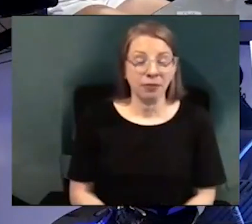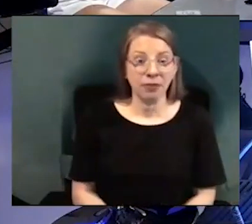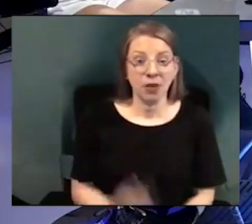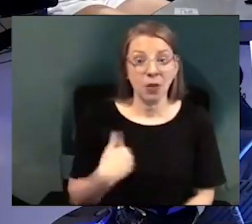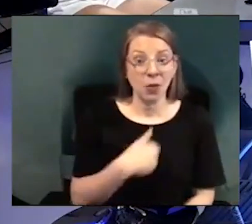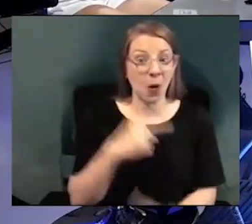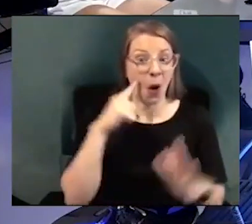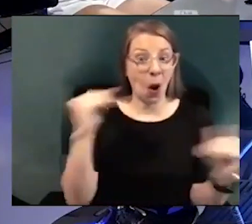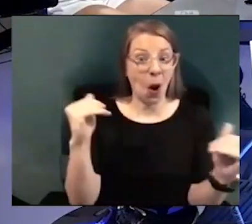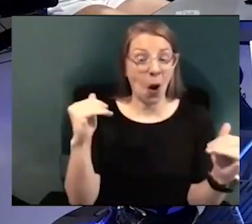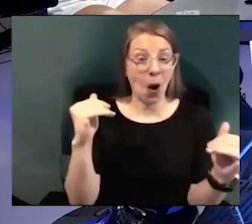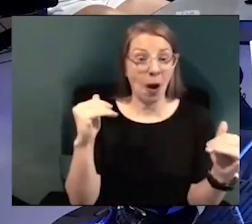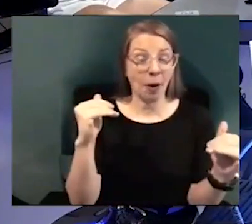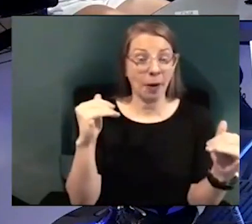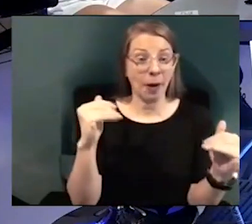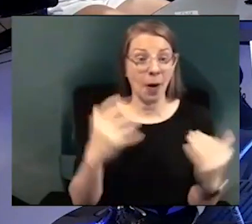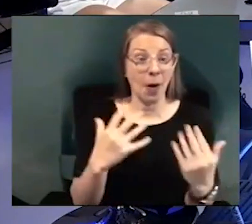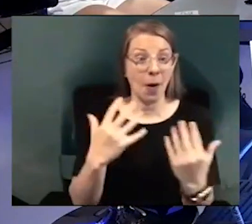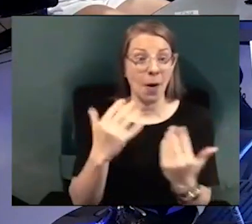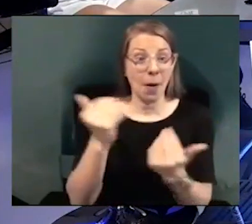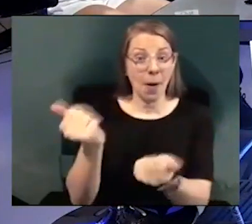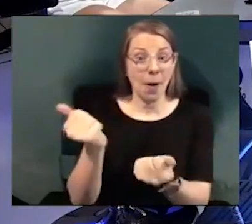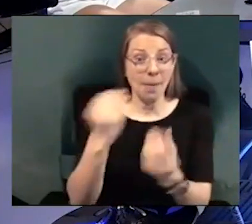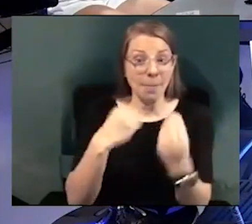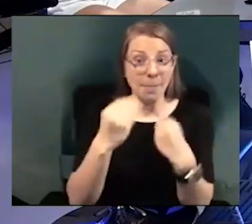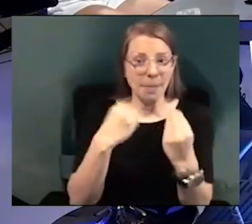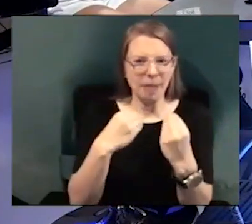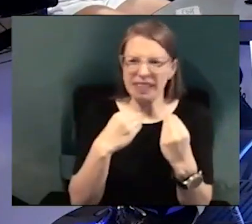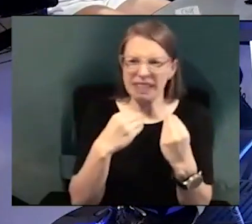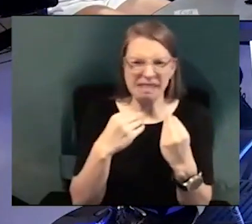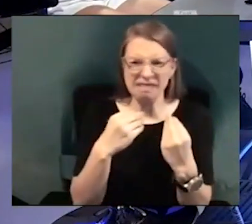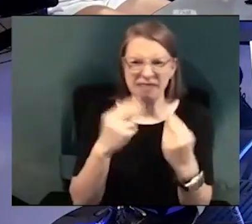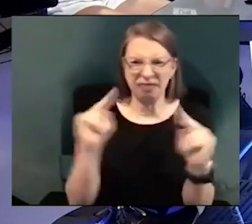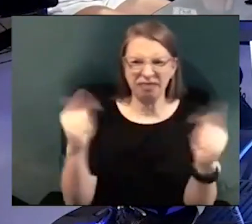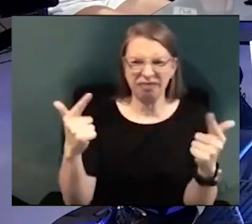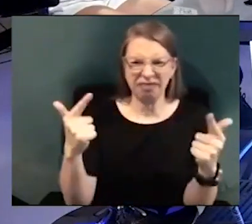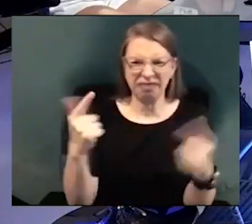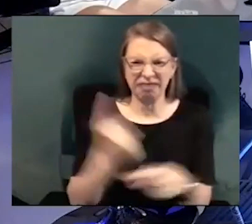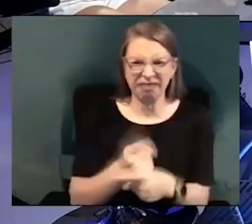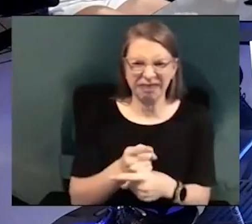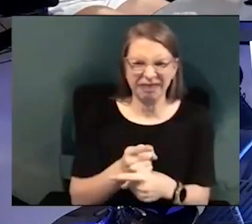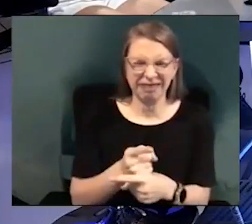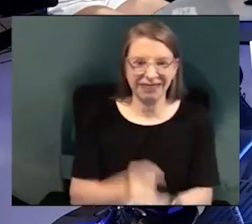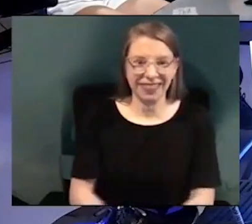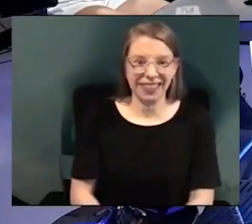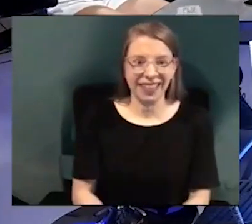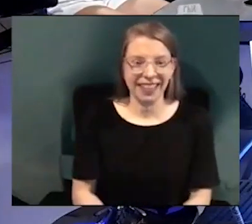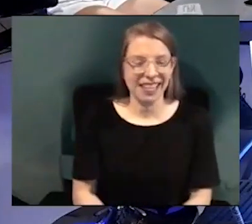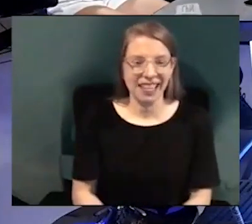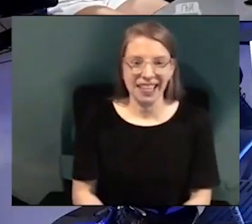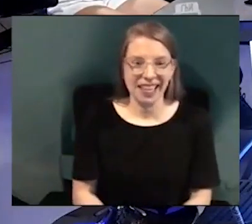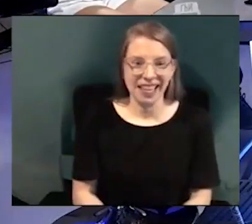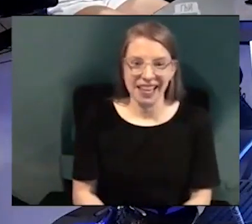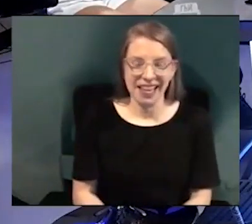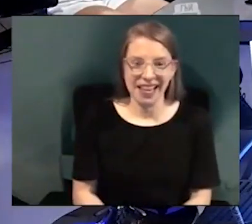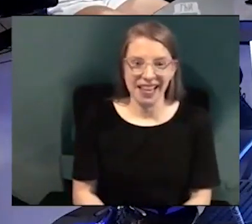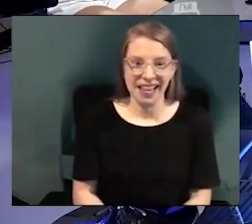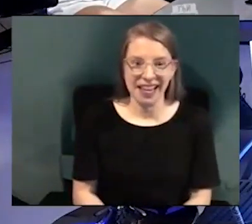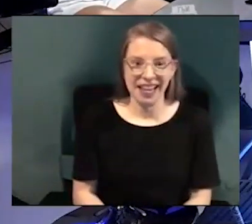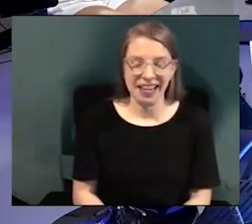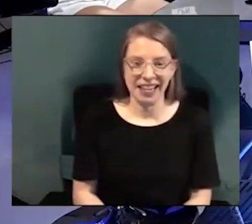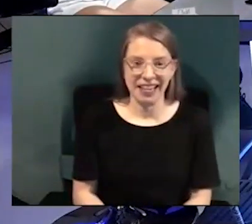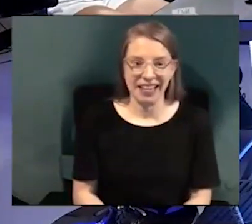go out and dine. That was not very good, was it? That was a clunker. Outdoors. Outdoor dining. Ride a